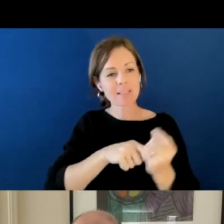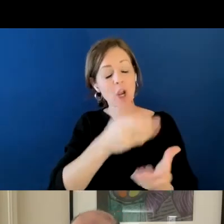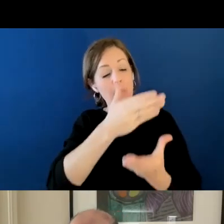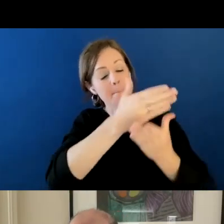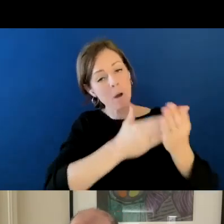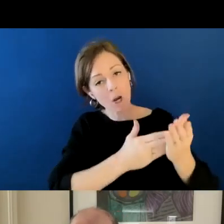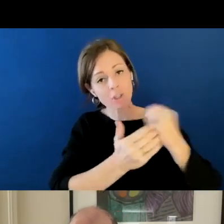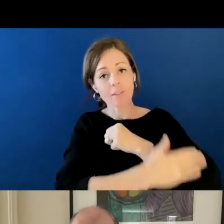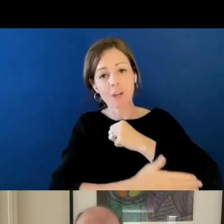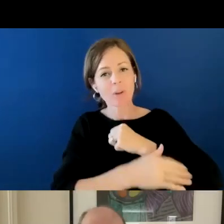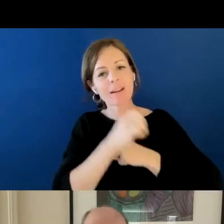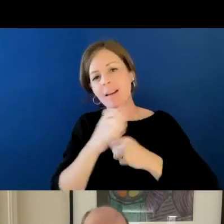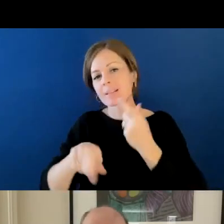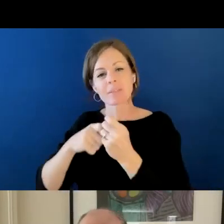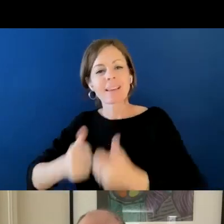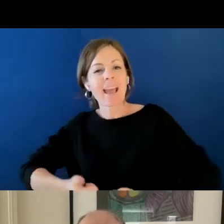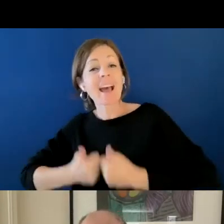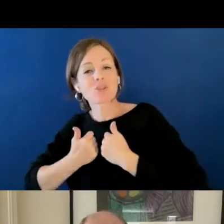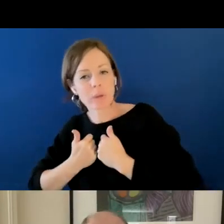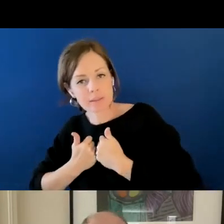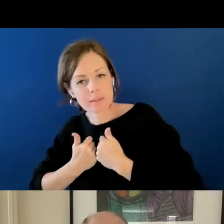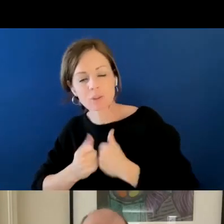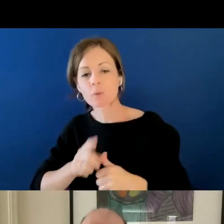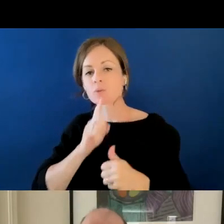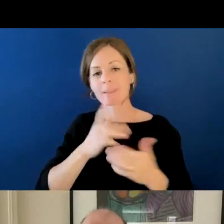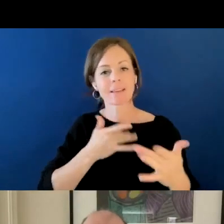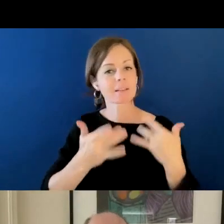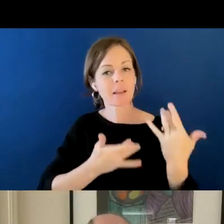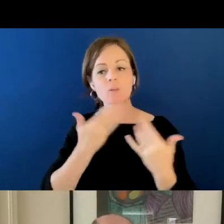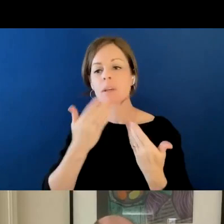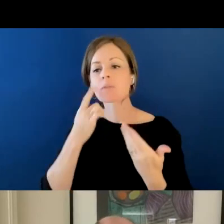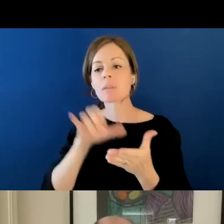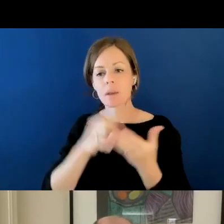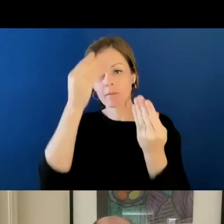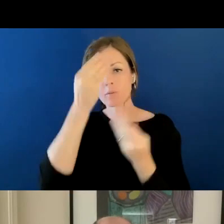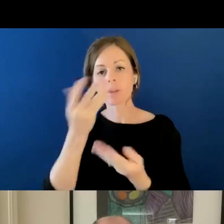specific address. So we think this is really exciting. So thank you for that information.